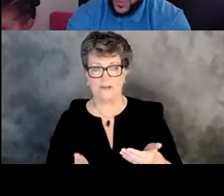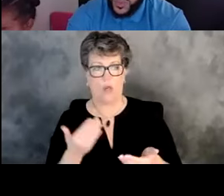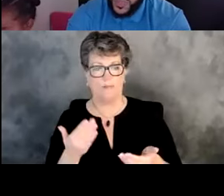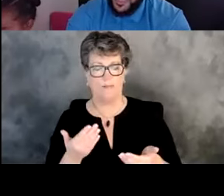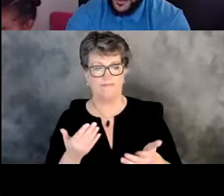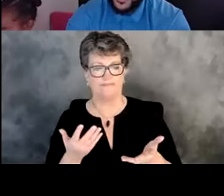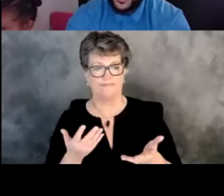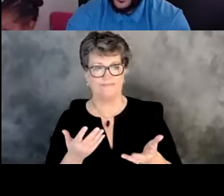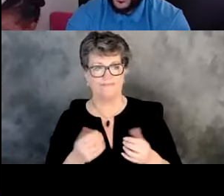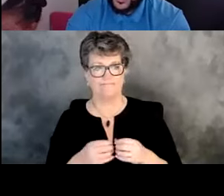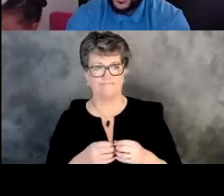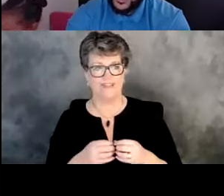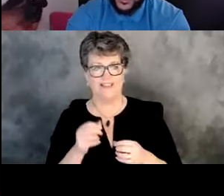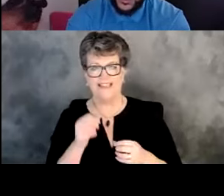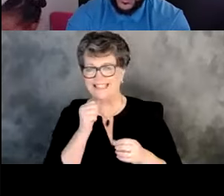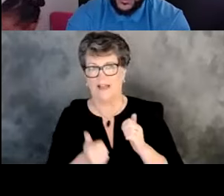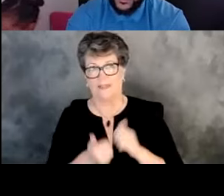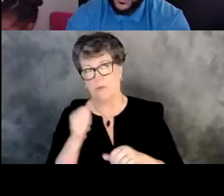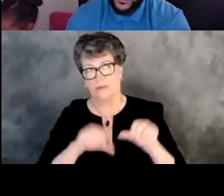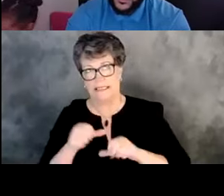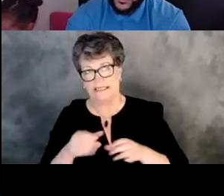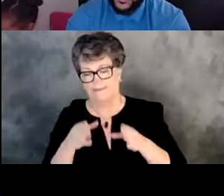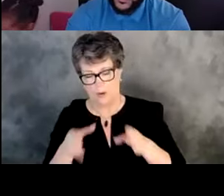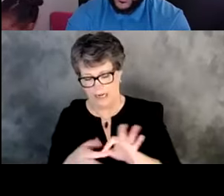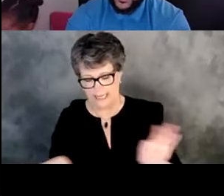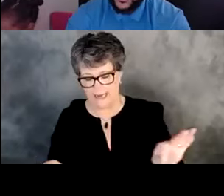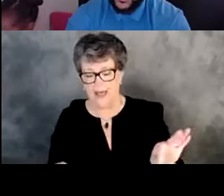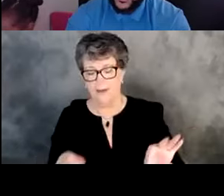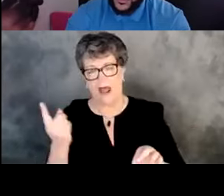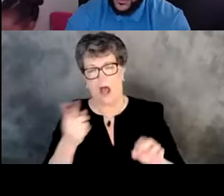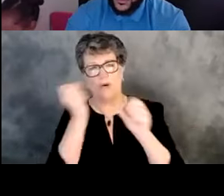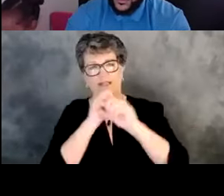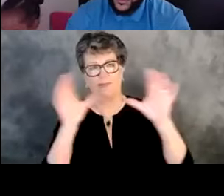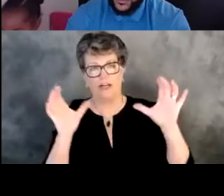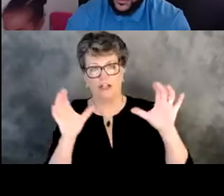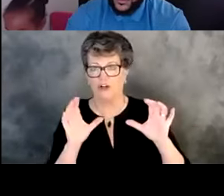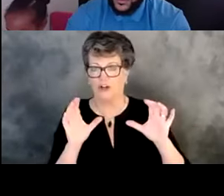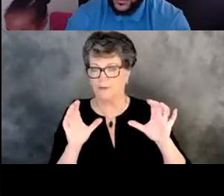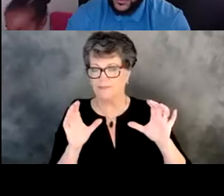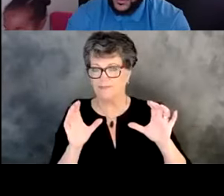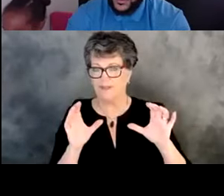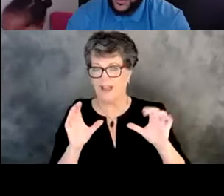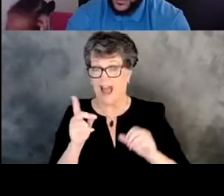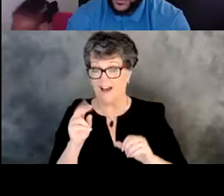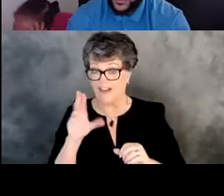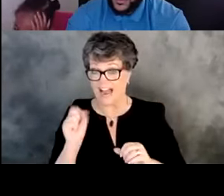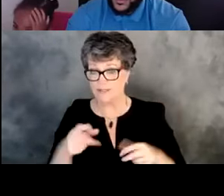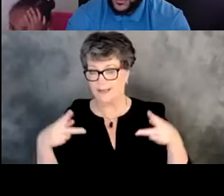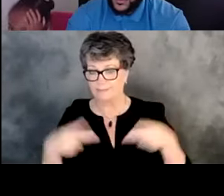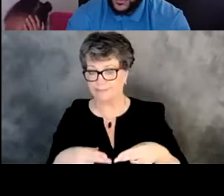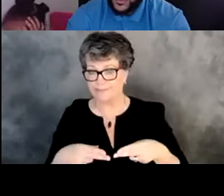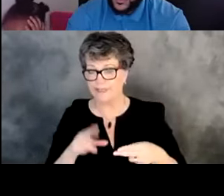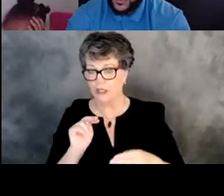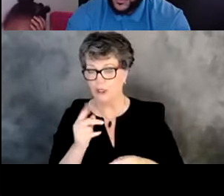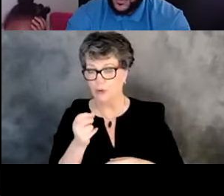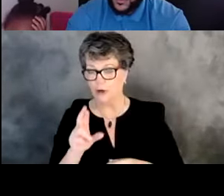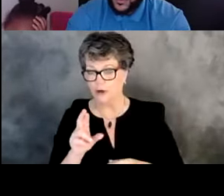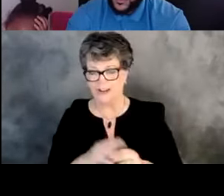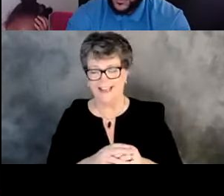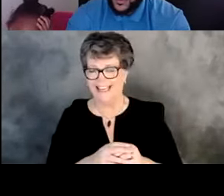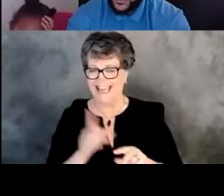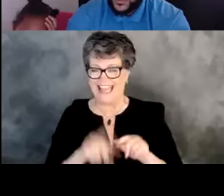this is not the most scientific way of putting it, but I always picture a neutered virus. So meaning that it can't replicate, it